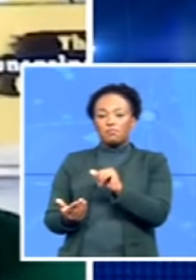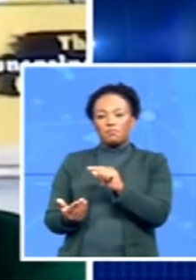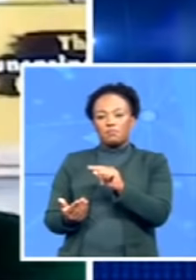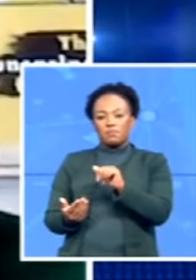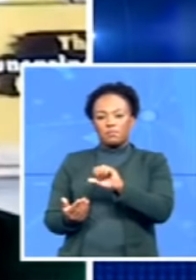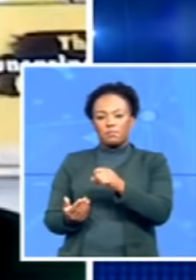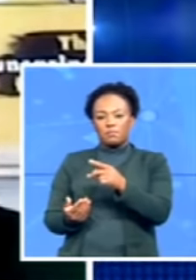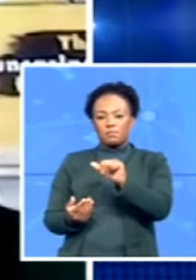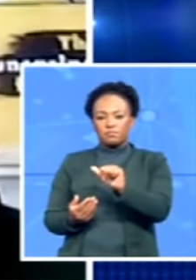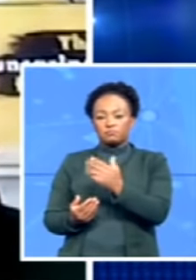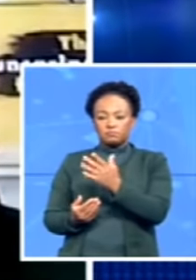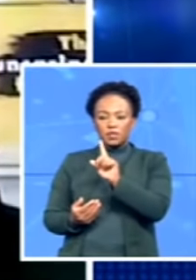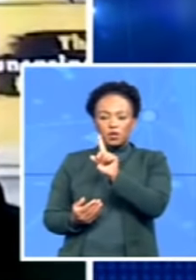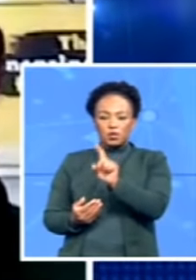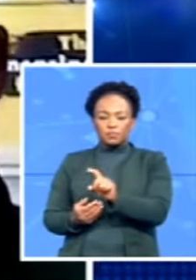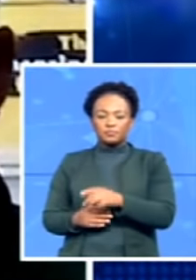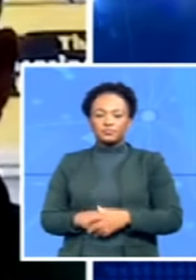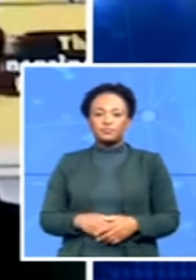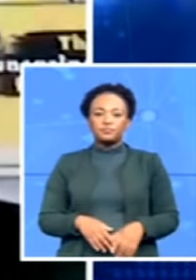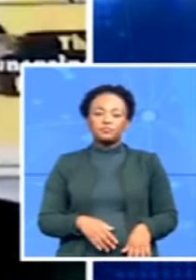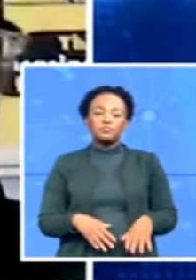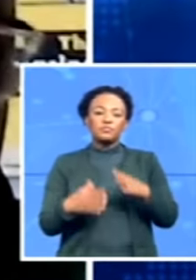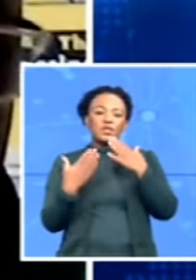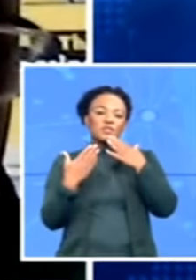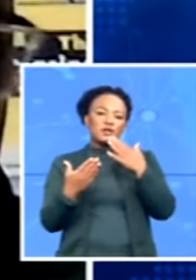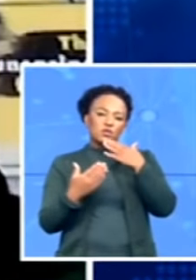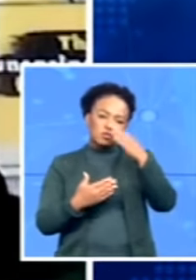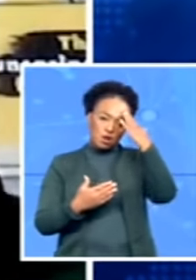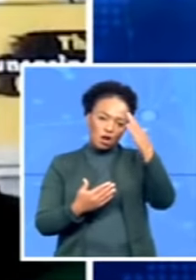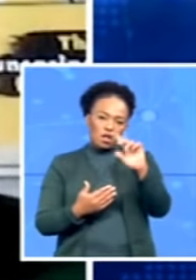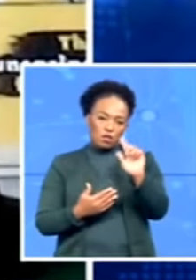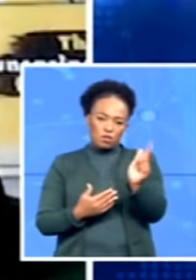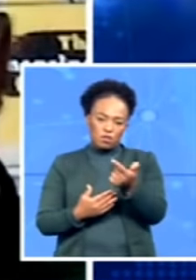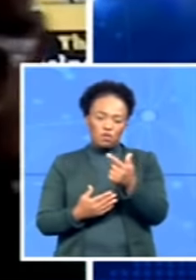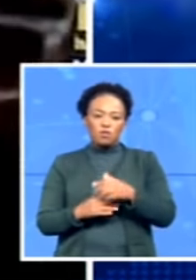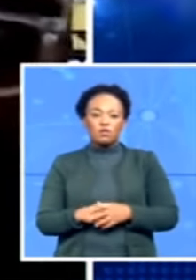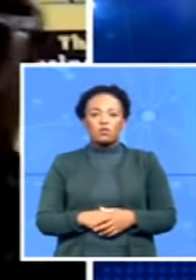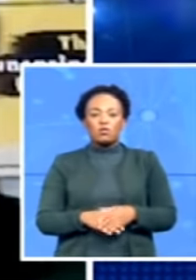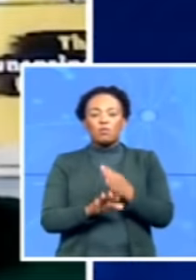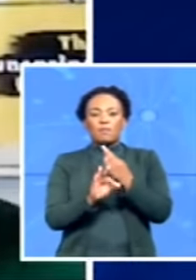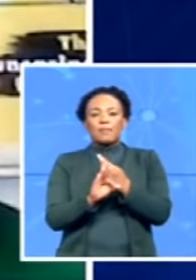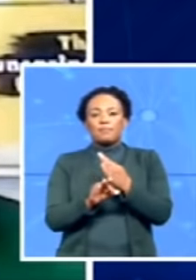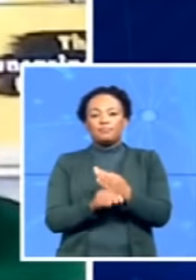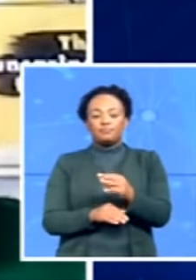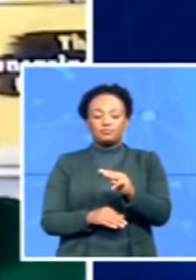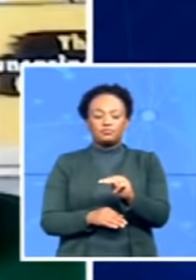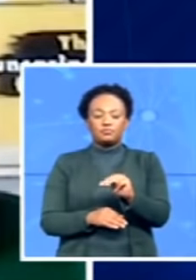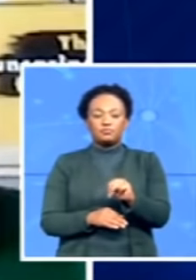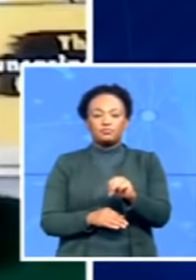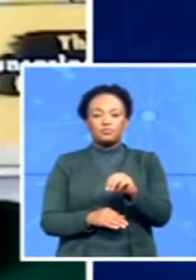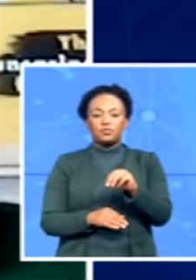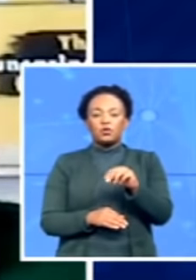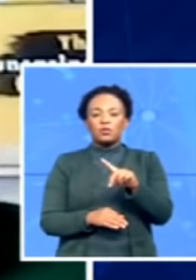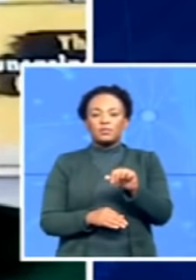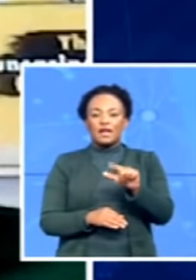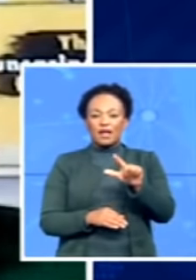Thank you. Hi, hi everybody. Babu Dan, I just want to know, I mean, like you've indicated, this is a very crucial year for the